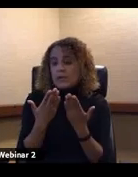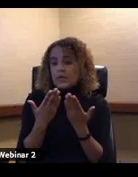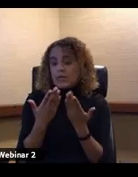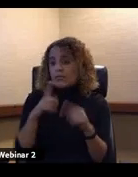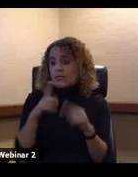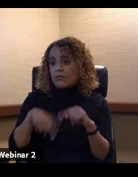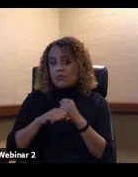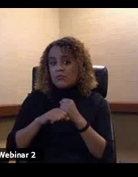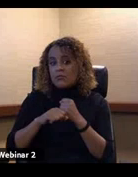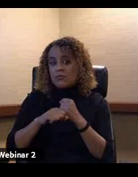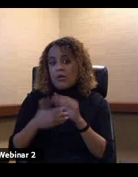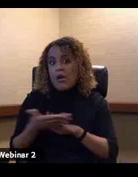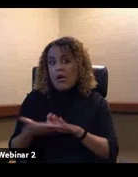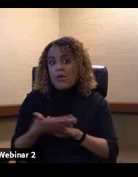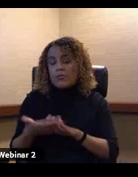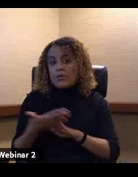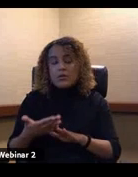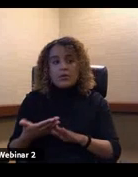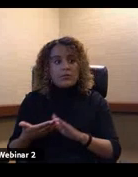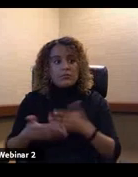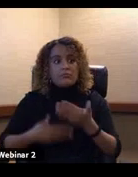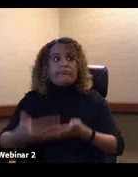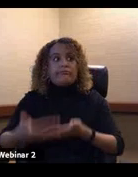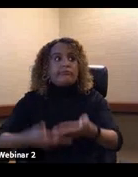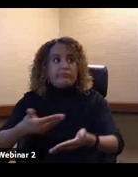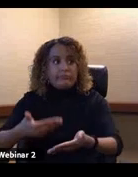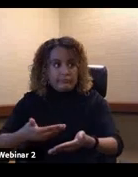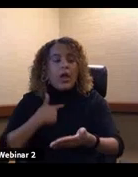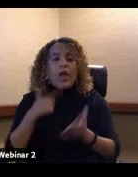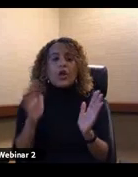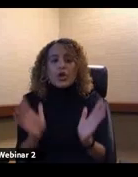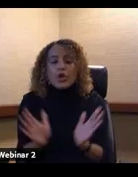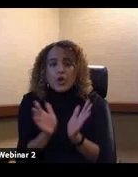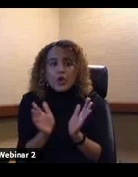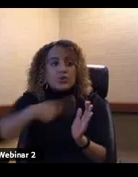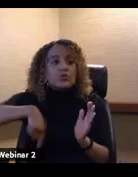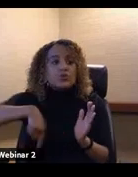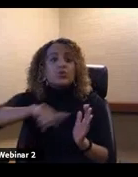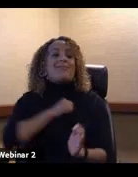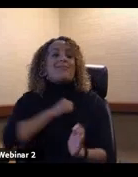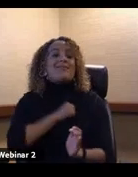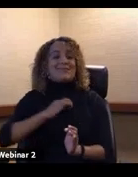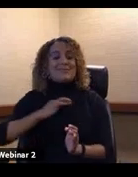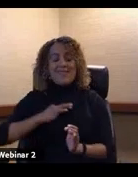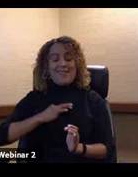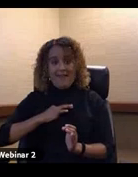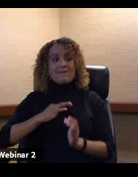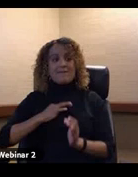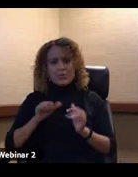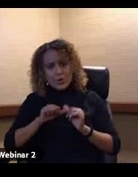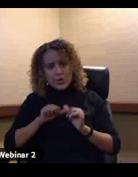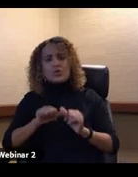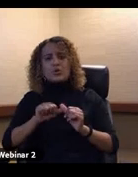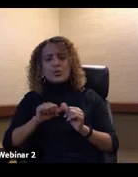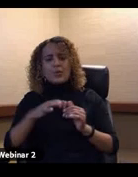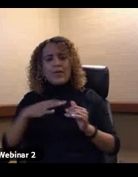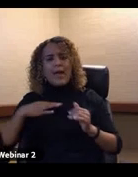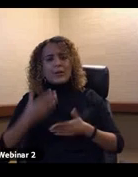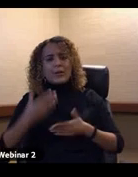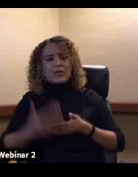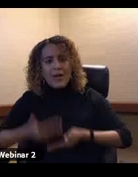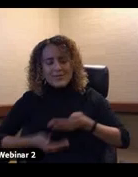continue operating longer than they take to resolve appropriations, I encourage you, and our staff is furloughed, I encourage you to continue